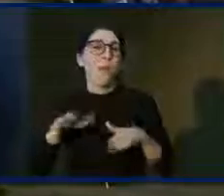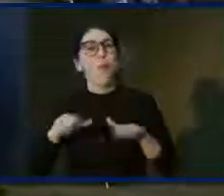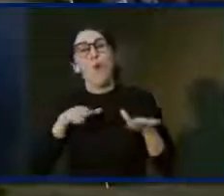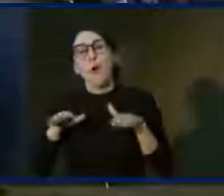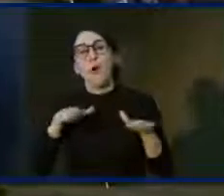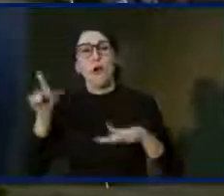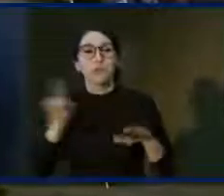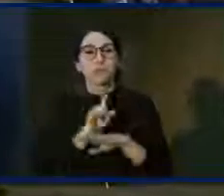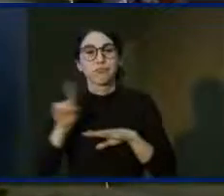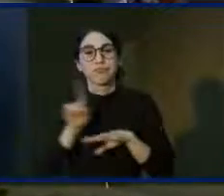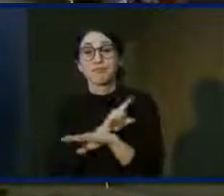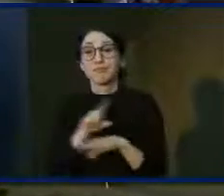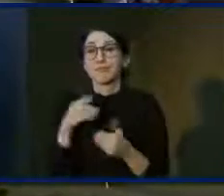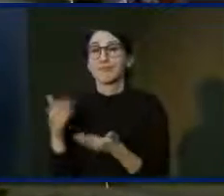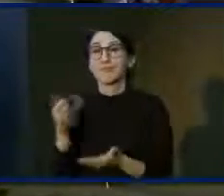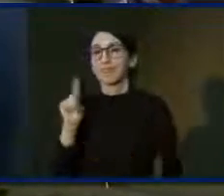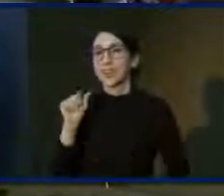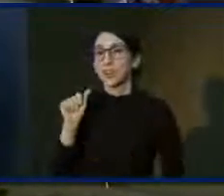Howard.